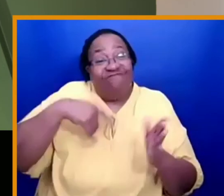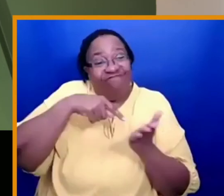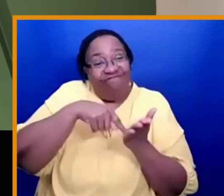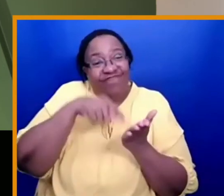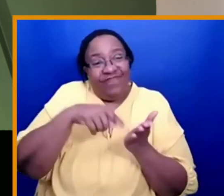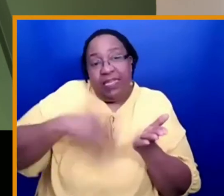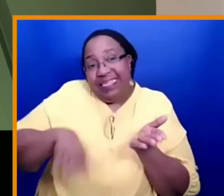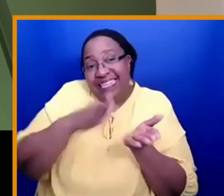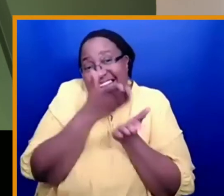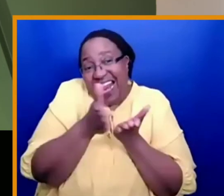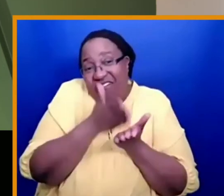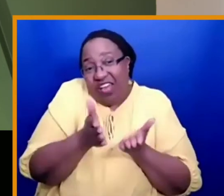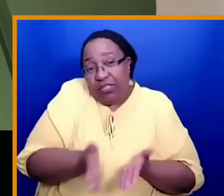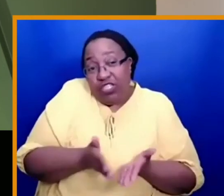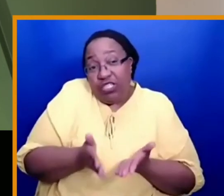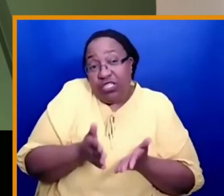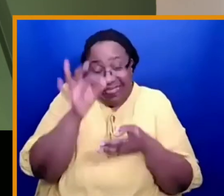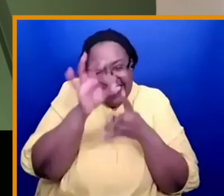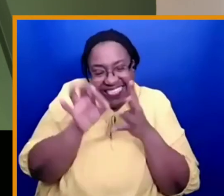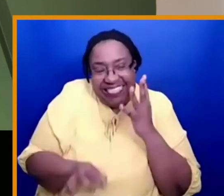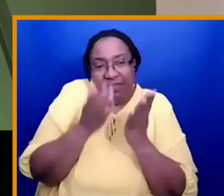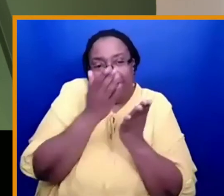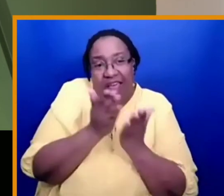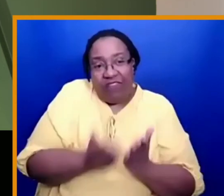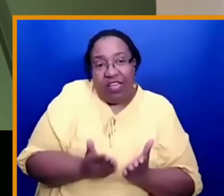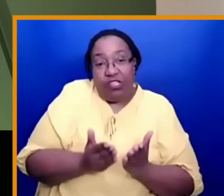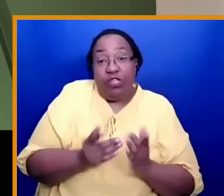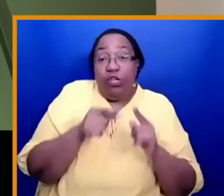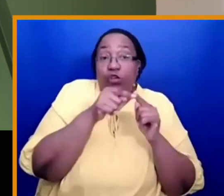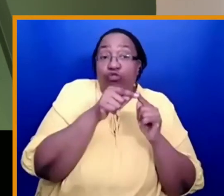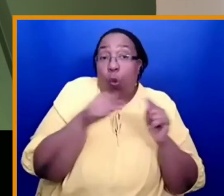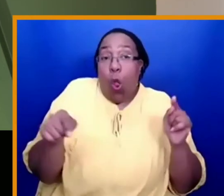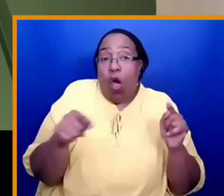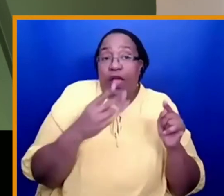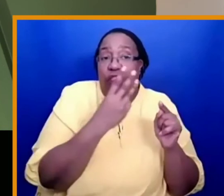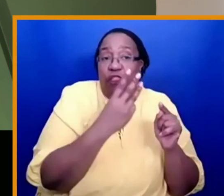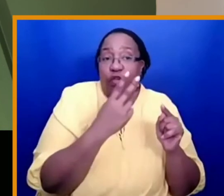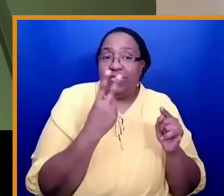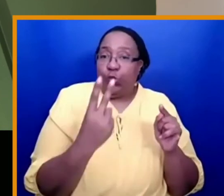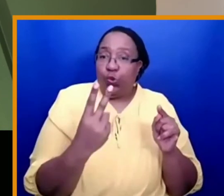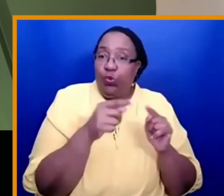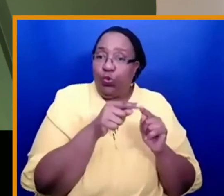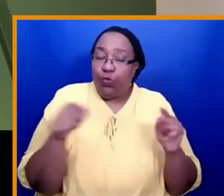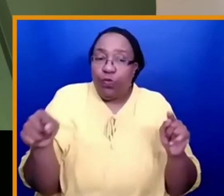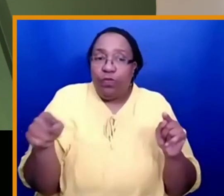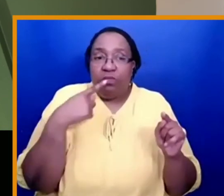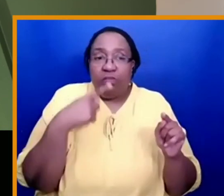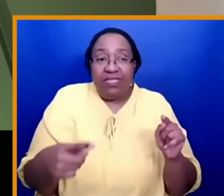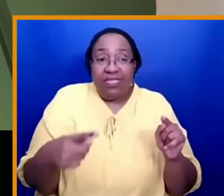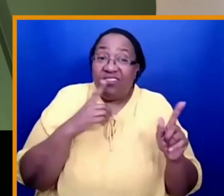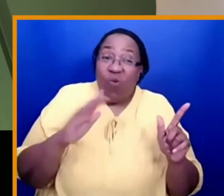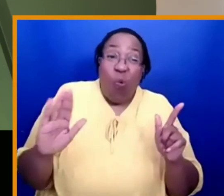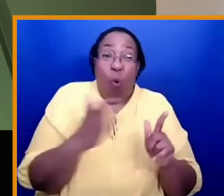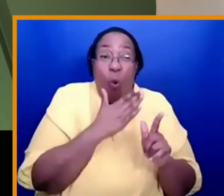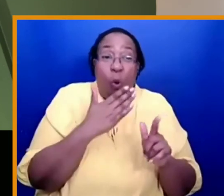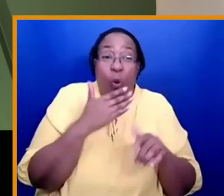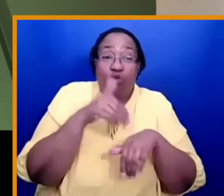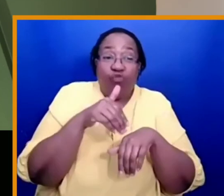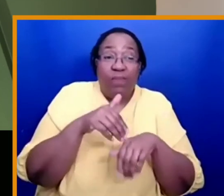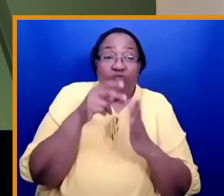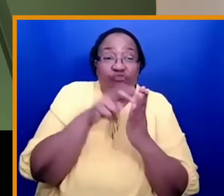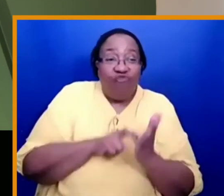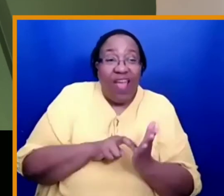is required. So referring to line 32, ending the blanket ban of retention of all criminal records. So